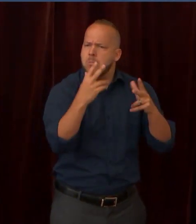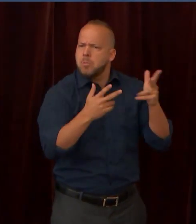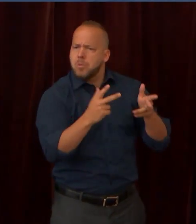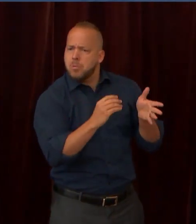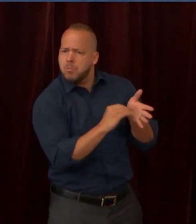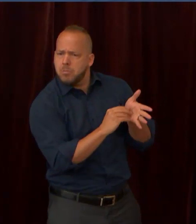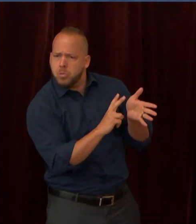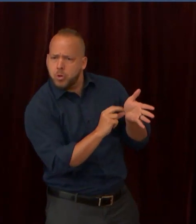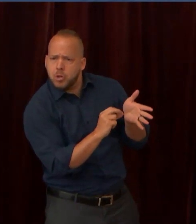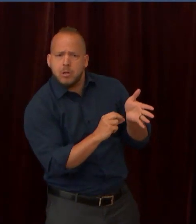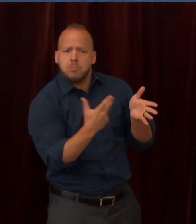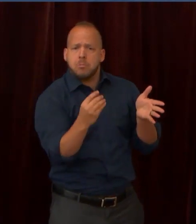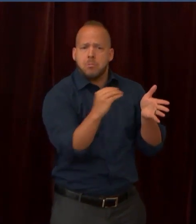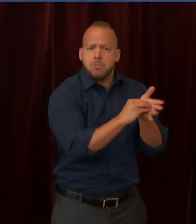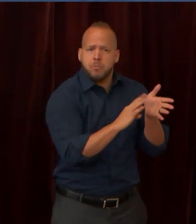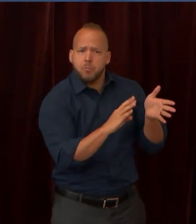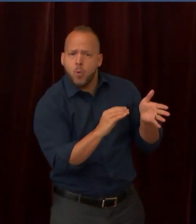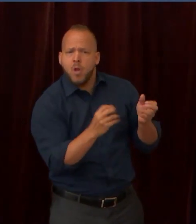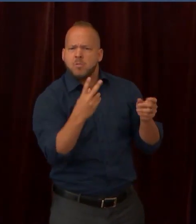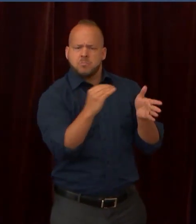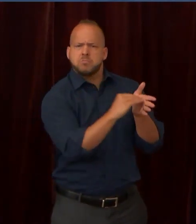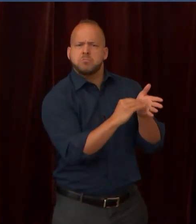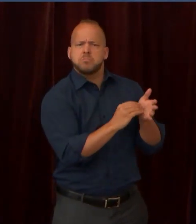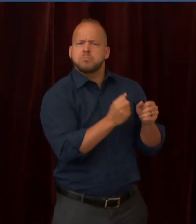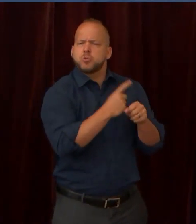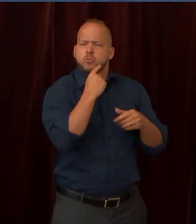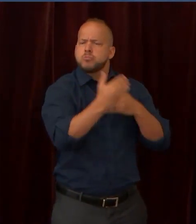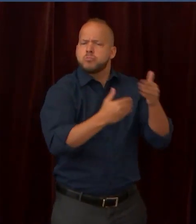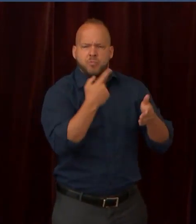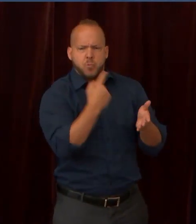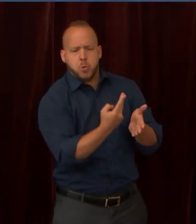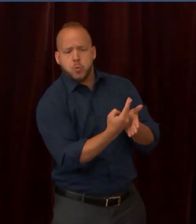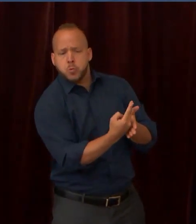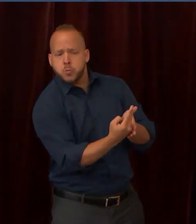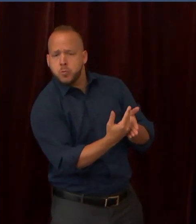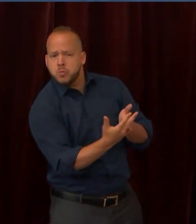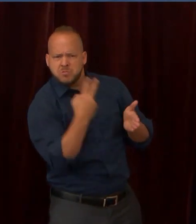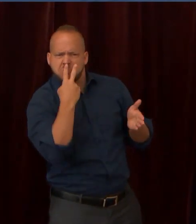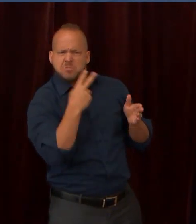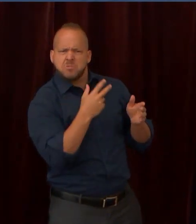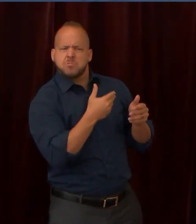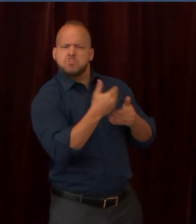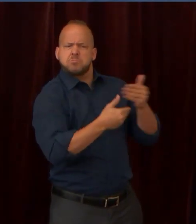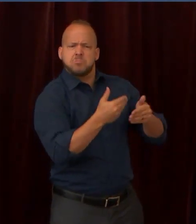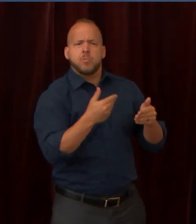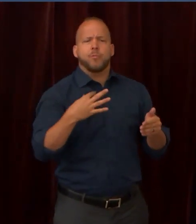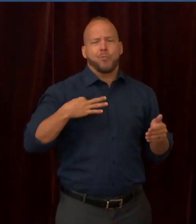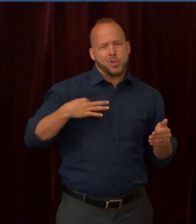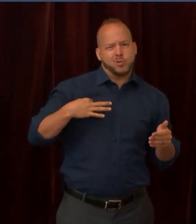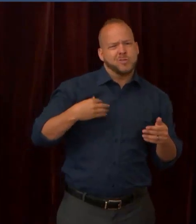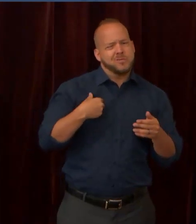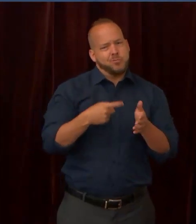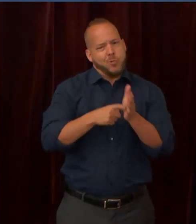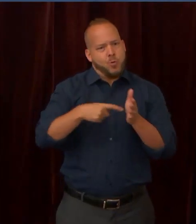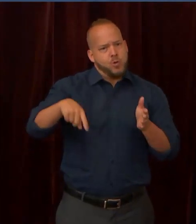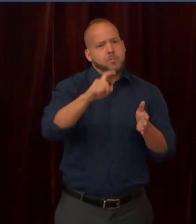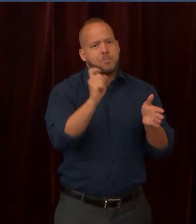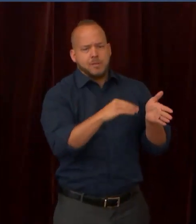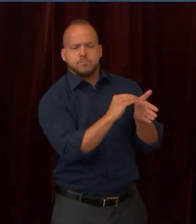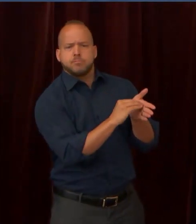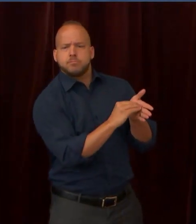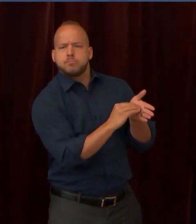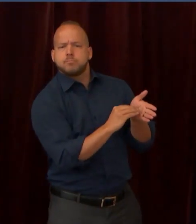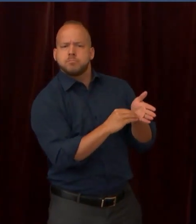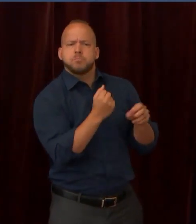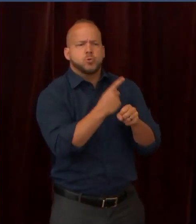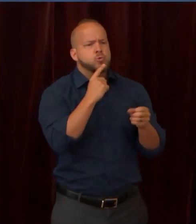is volunteer for the folks who want to volunteer their information. And the reason for that is if an outbreak occurs, and we have seen this,